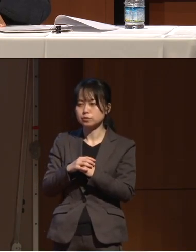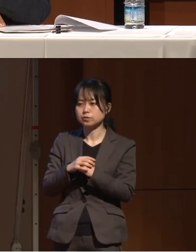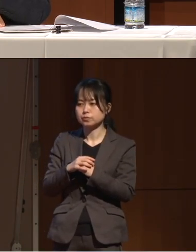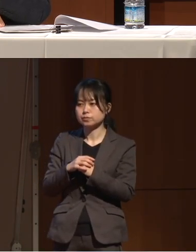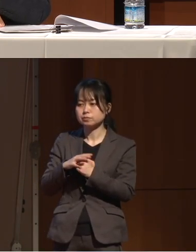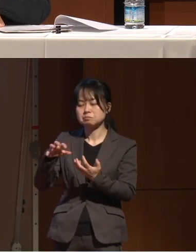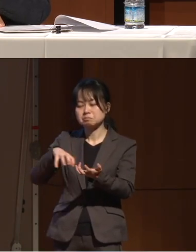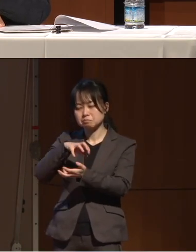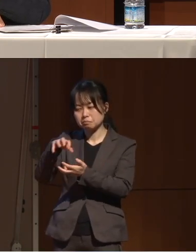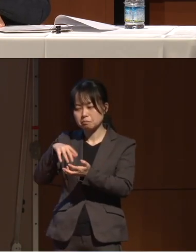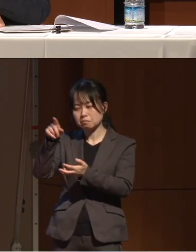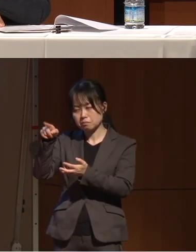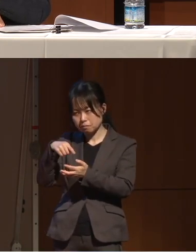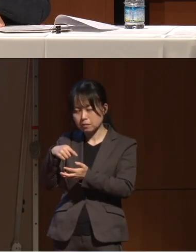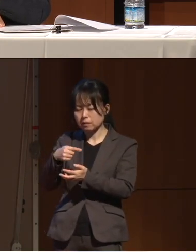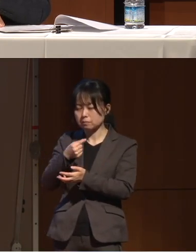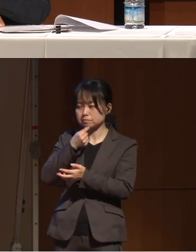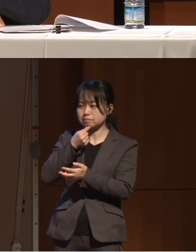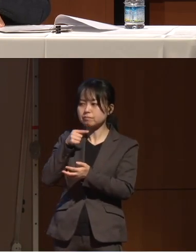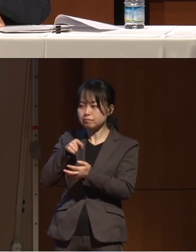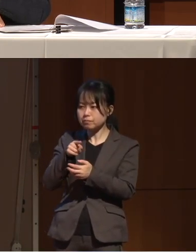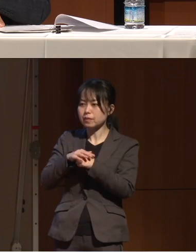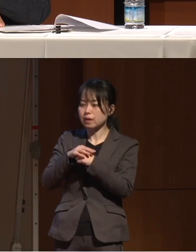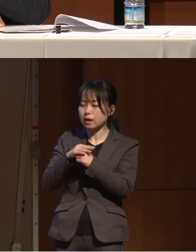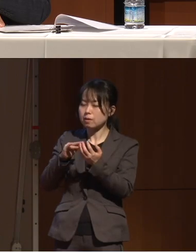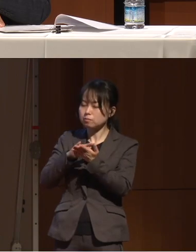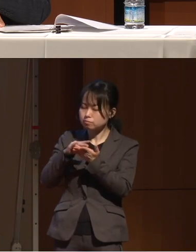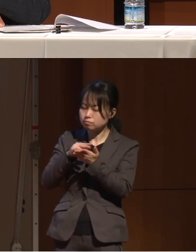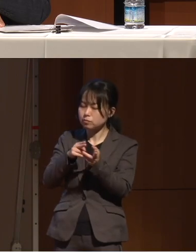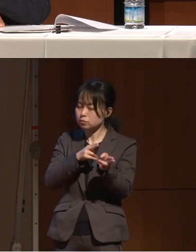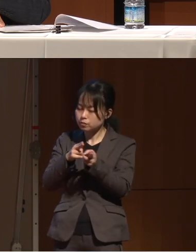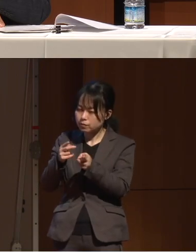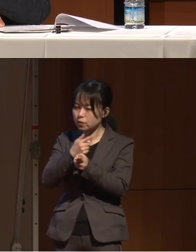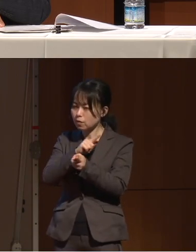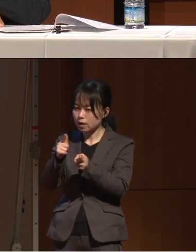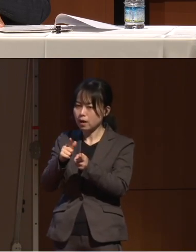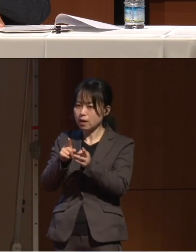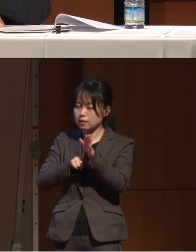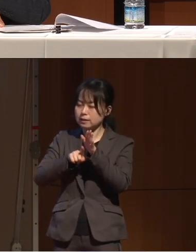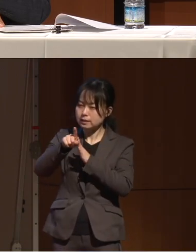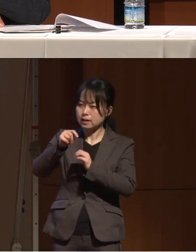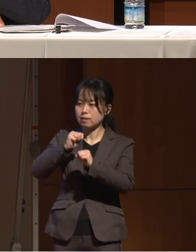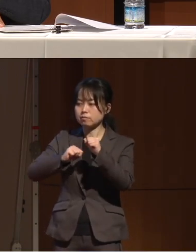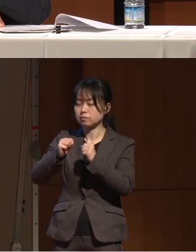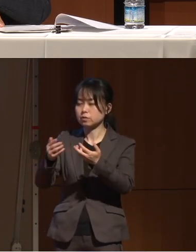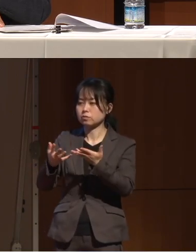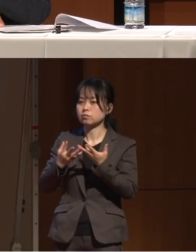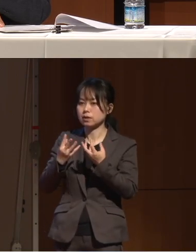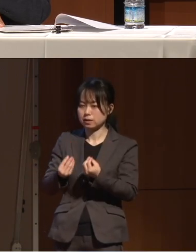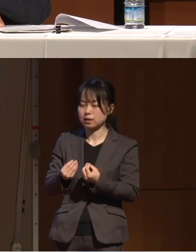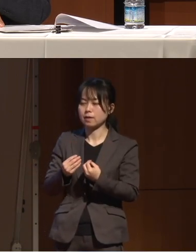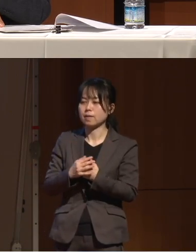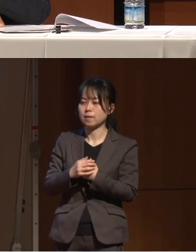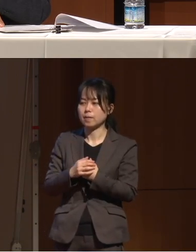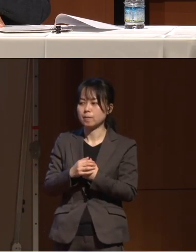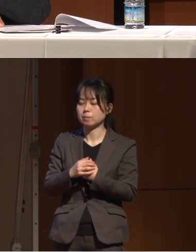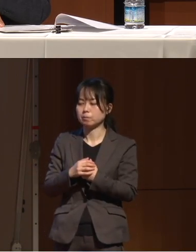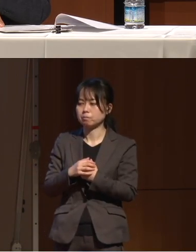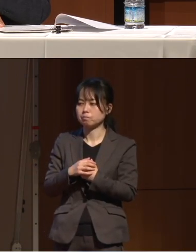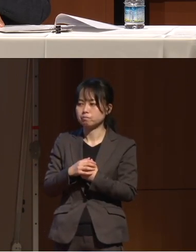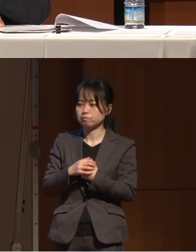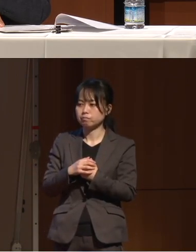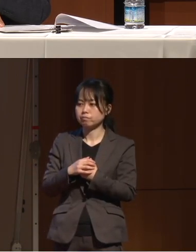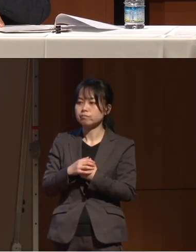2021, he has been one of the leaders promoting the 100-day